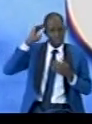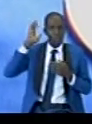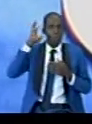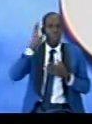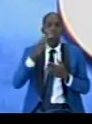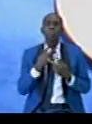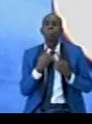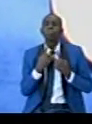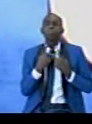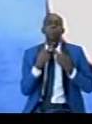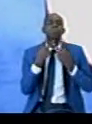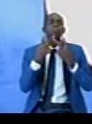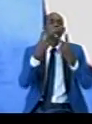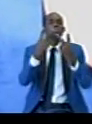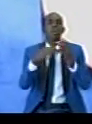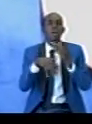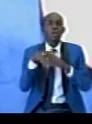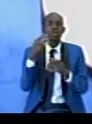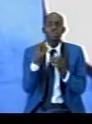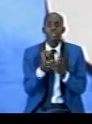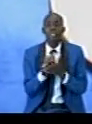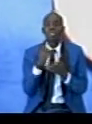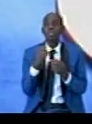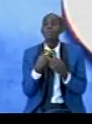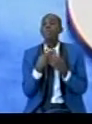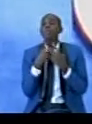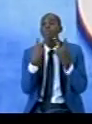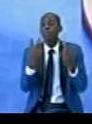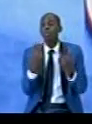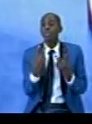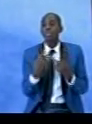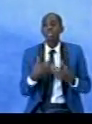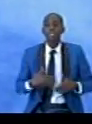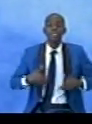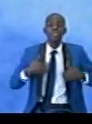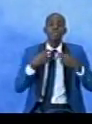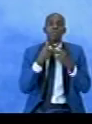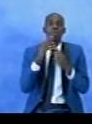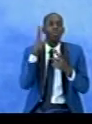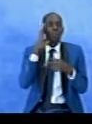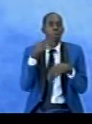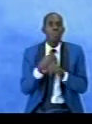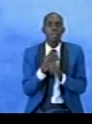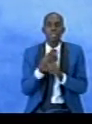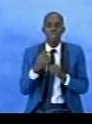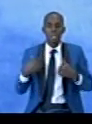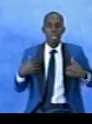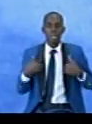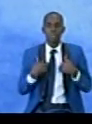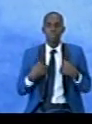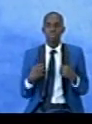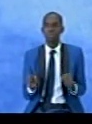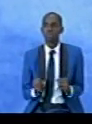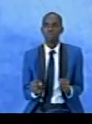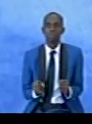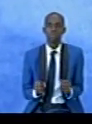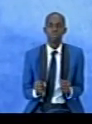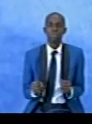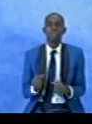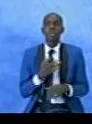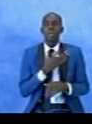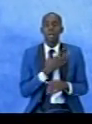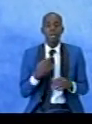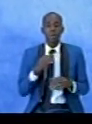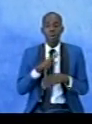of the roaring will terrify the animals. And those who could run to